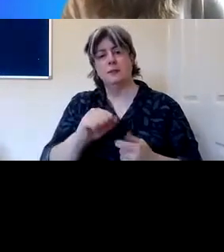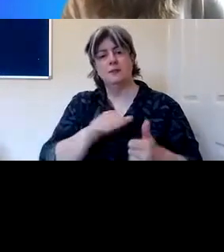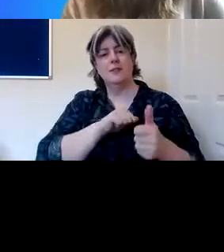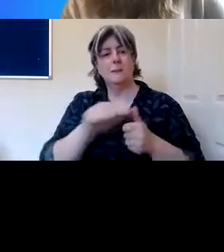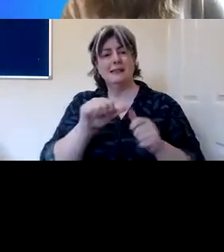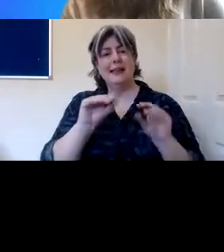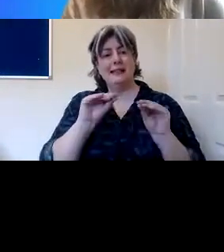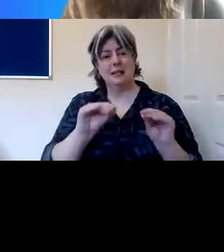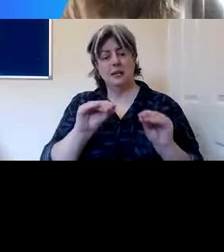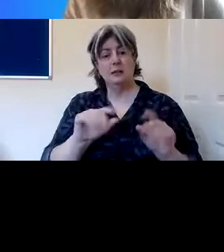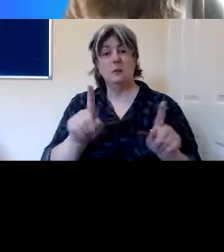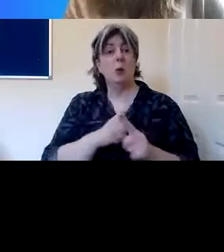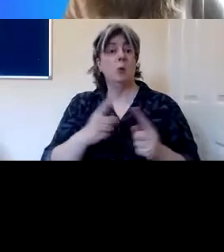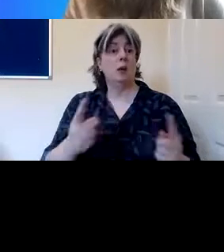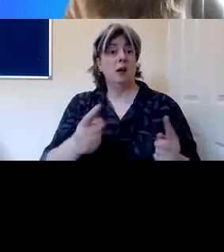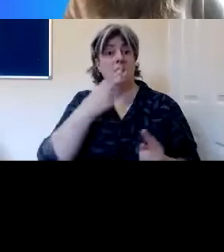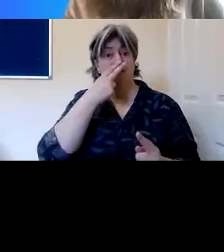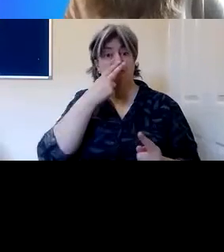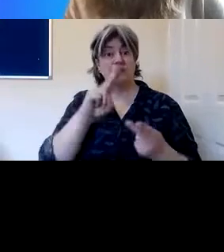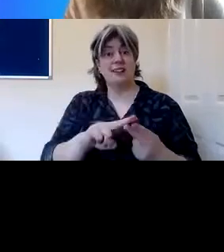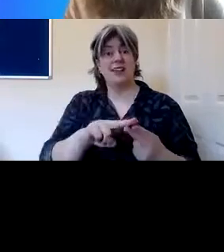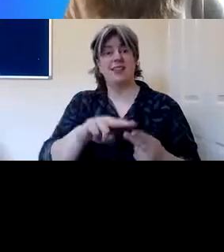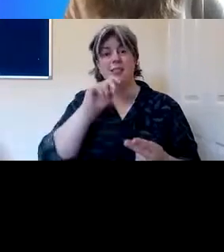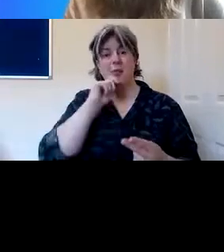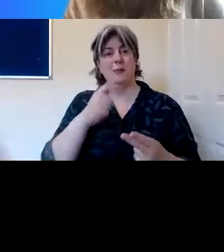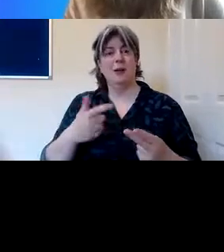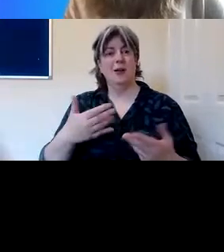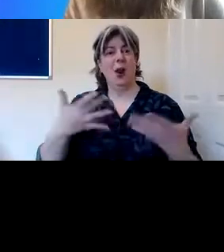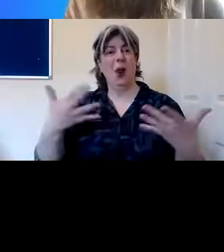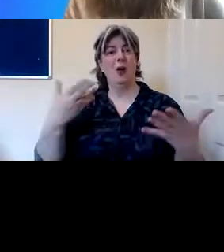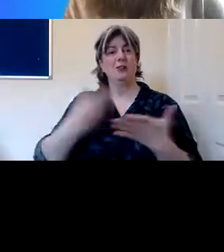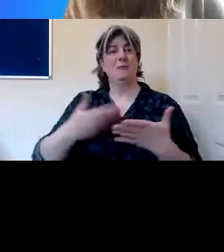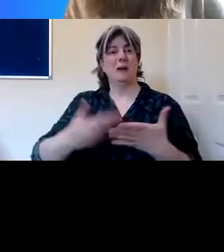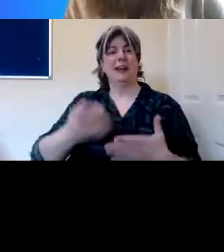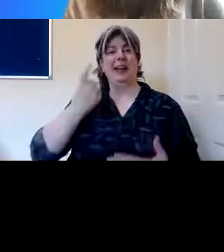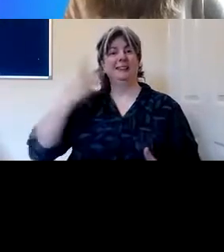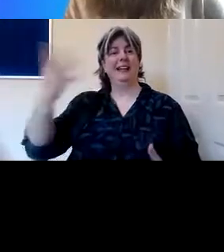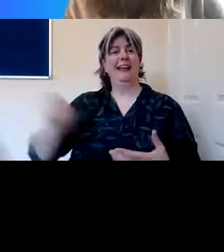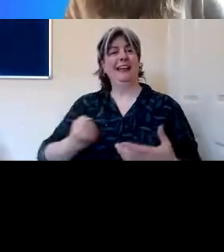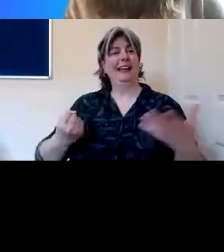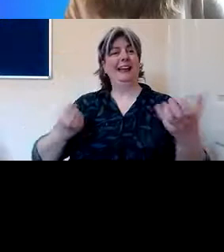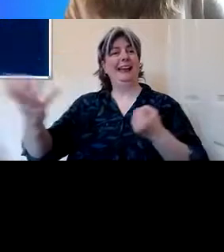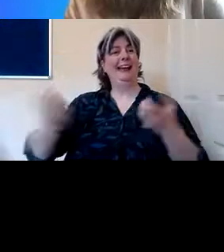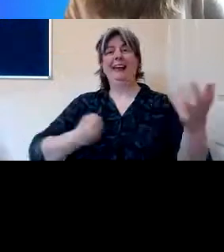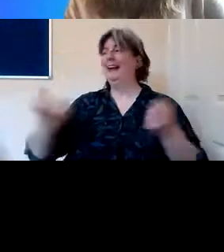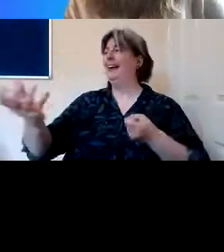we mustn't pretend that there's going to be lots of easy money around to do all the things that we would really like to do.